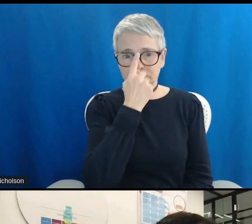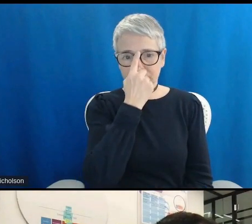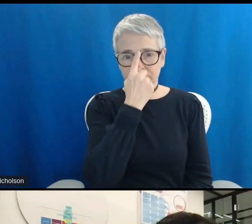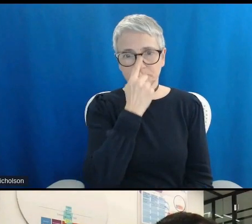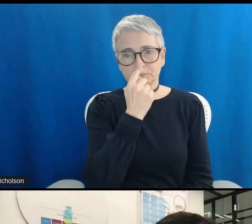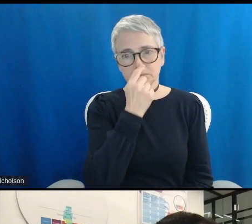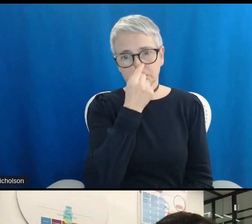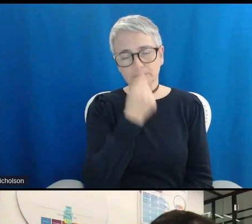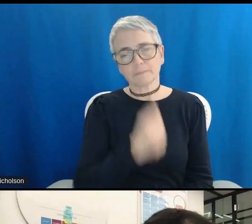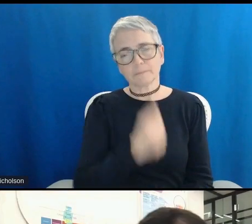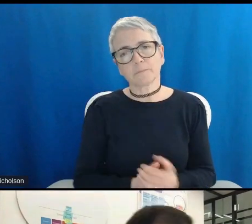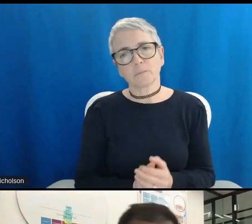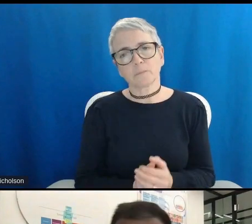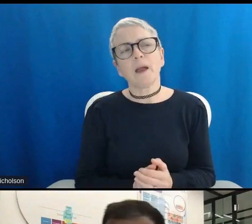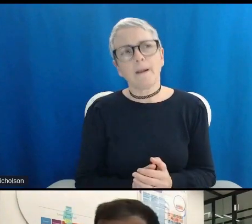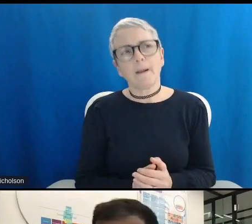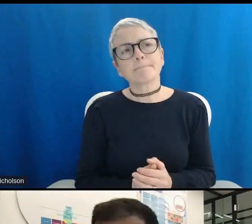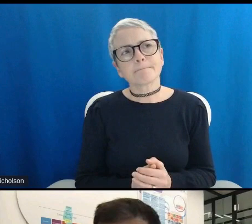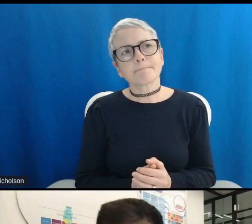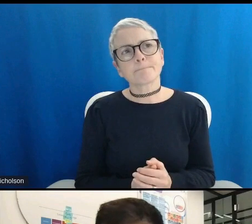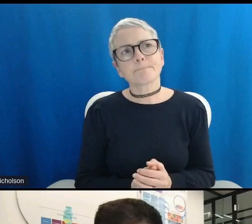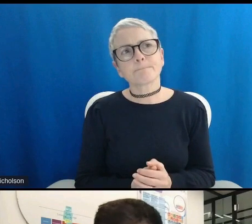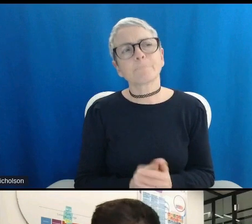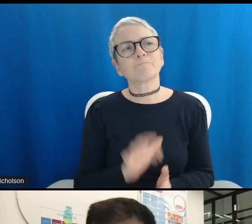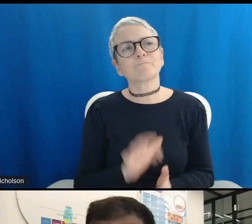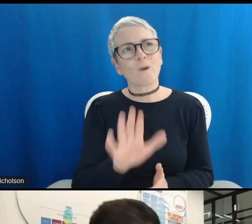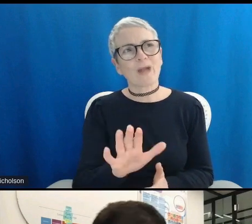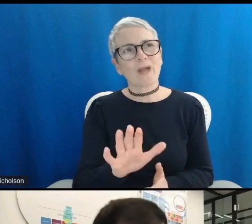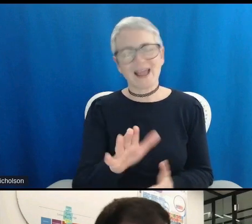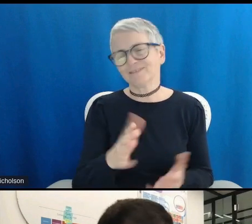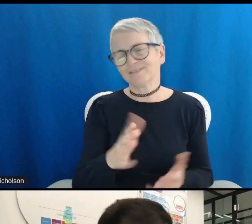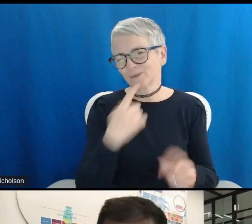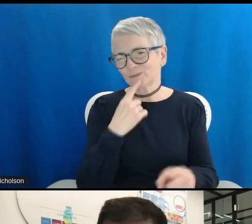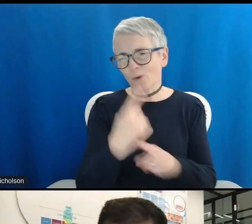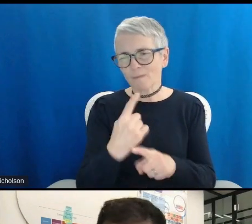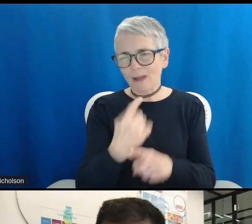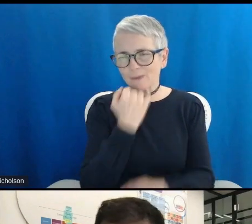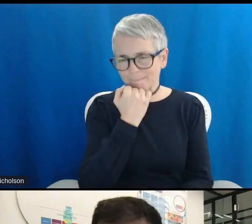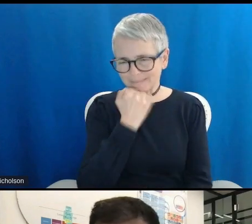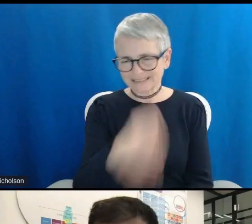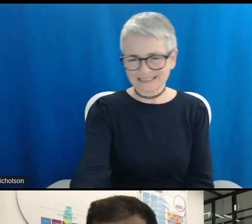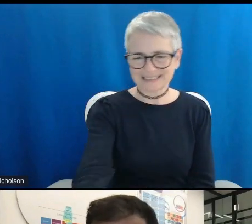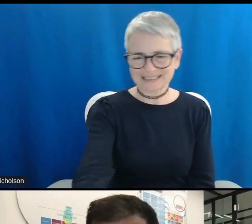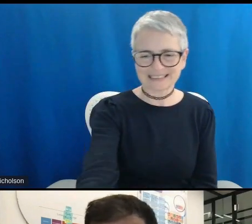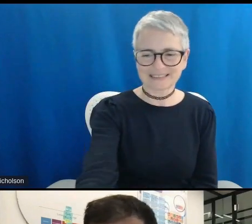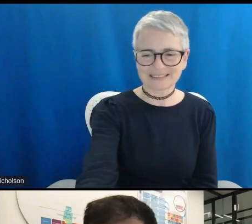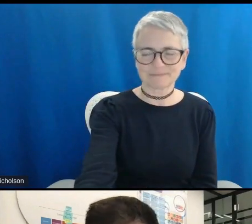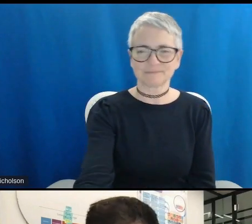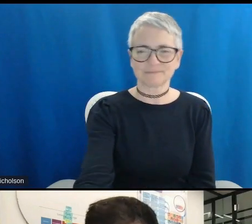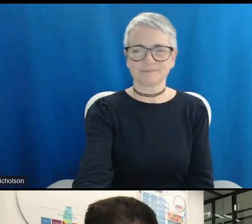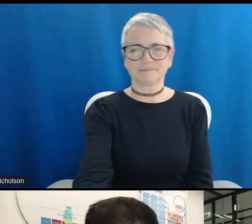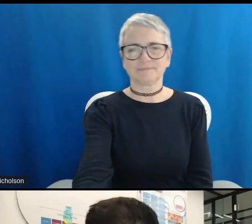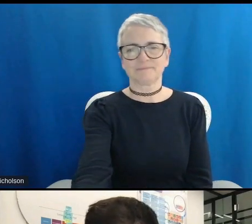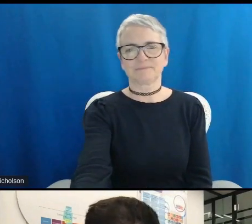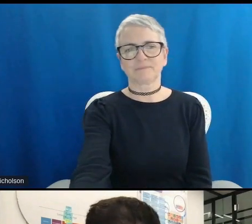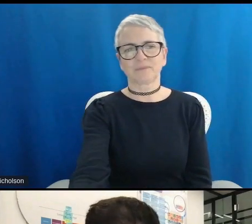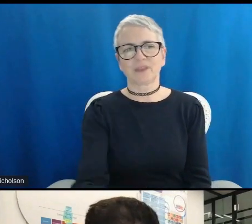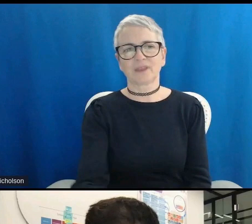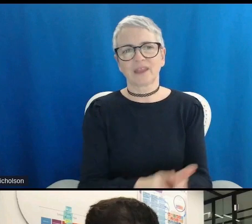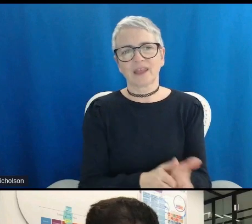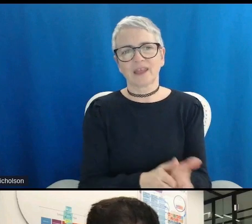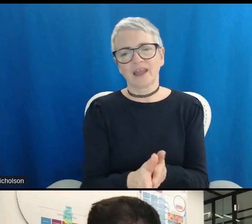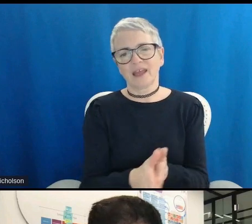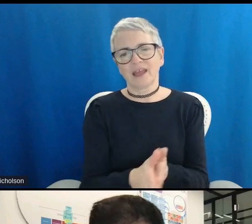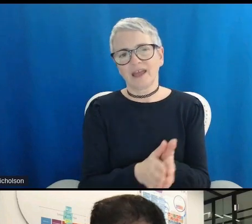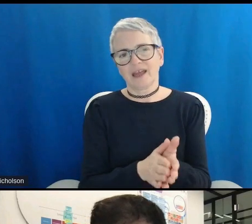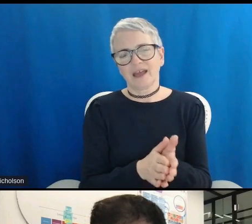I do want to on this area of numbers, and this is, we work with a lot of clients and they get kind of stuck at